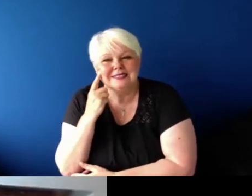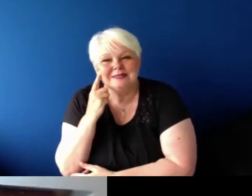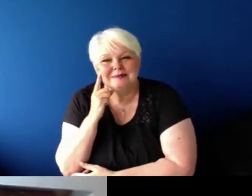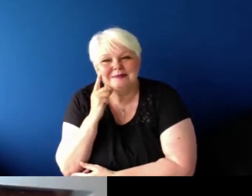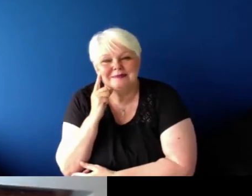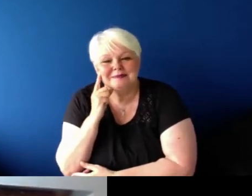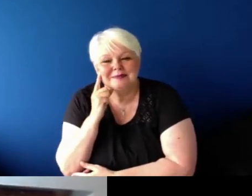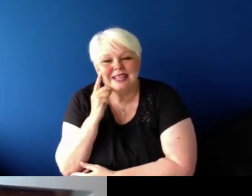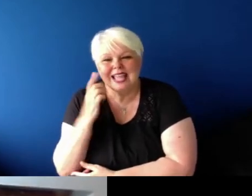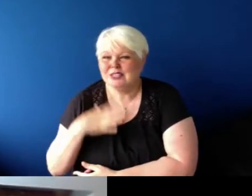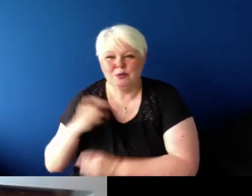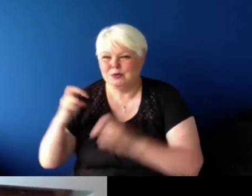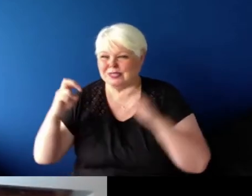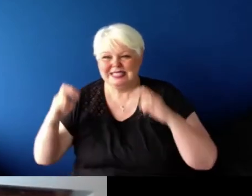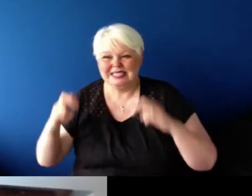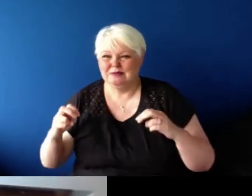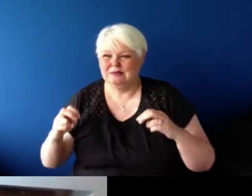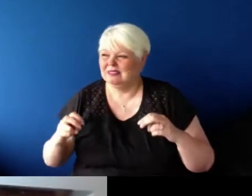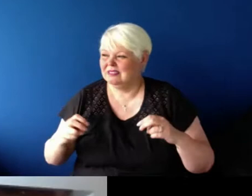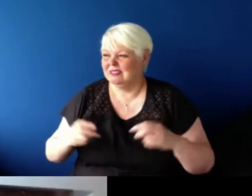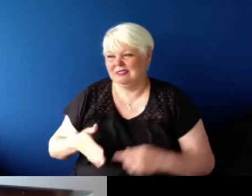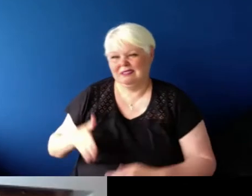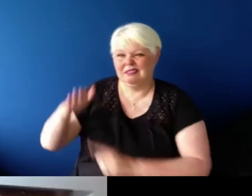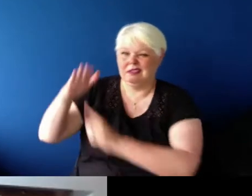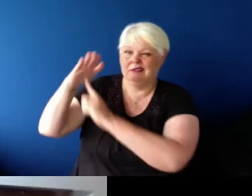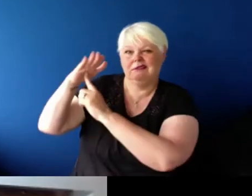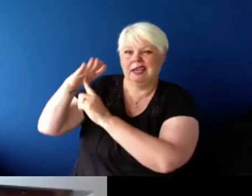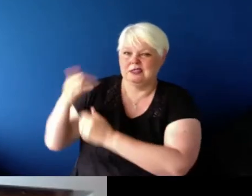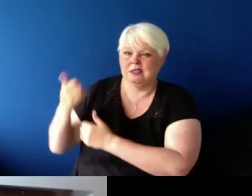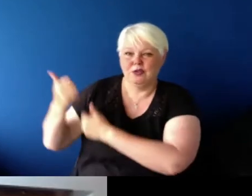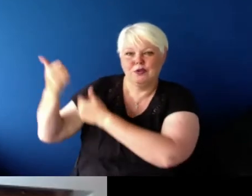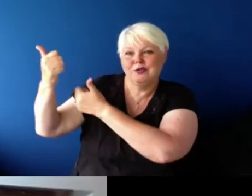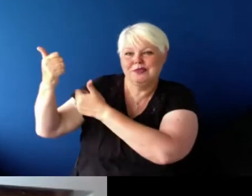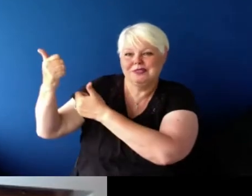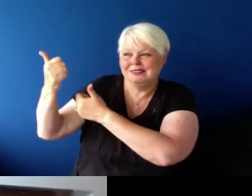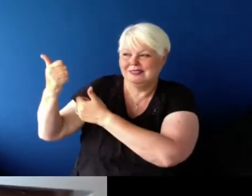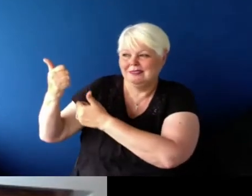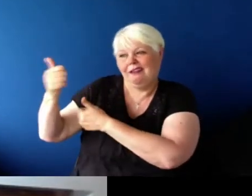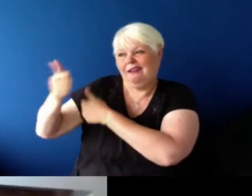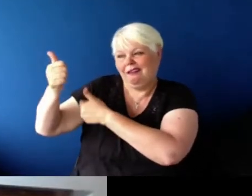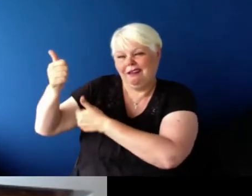I don't want to sit with the great people that think they're the great and the good have got, you know.